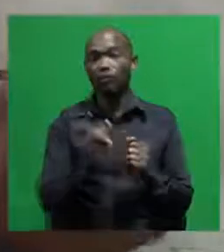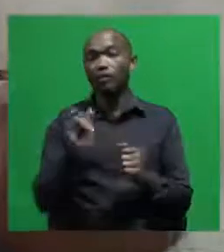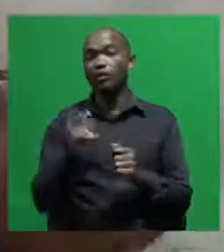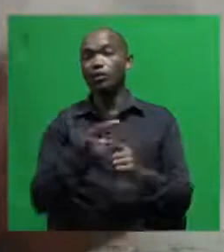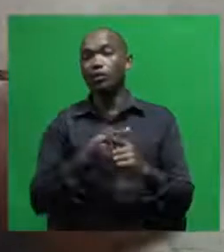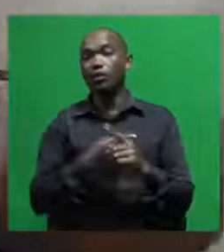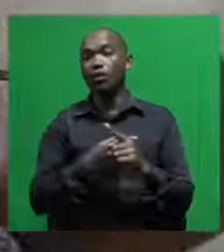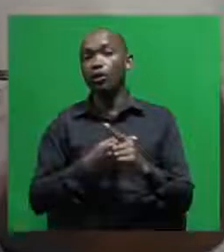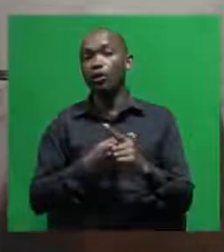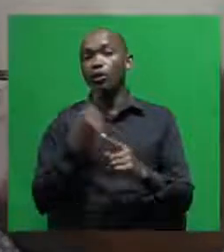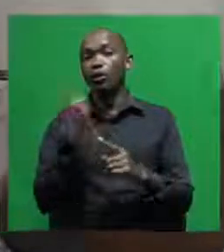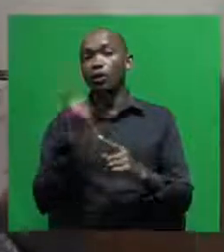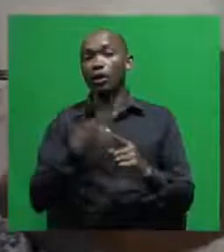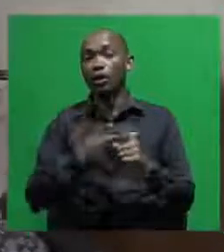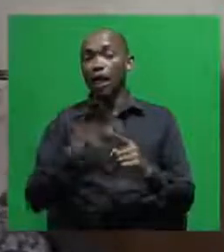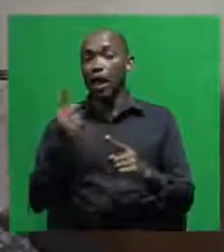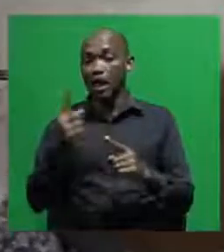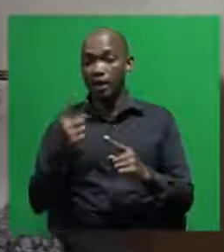is